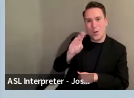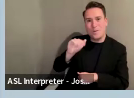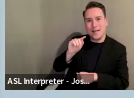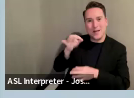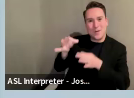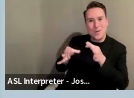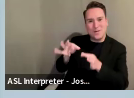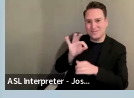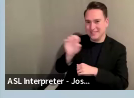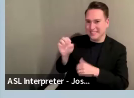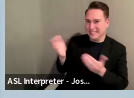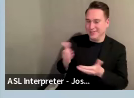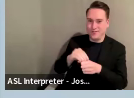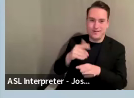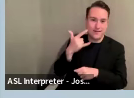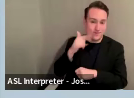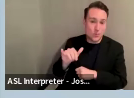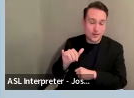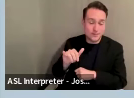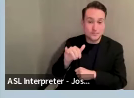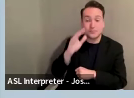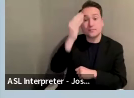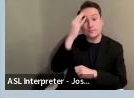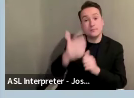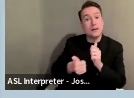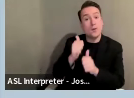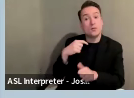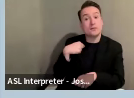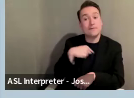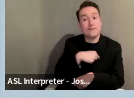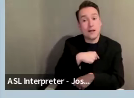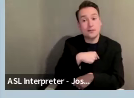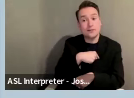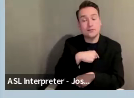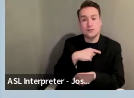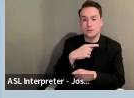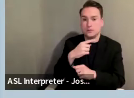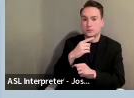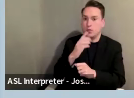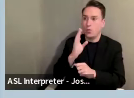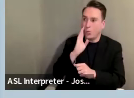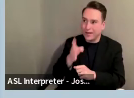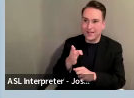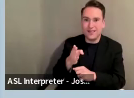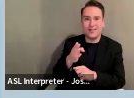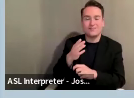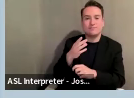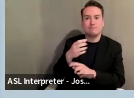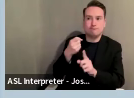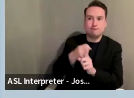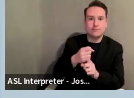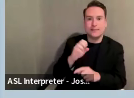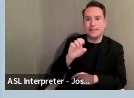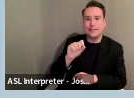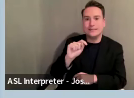here in California. Most of us are not subject to estate tax at the current time because the exemptions